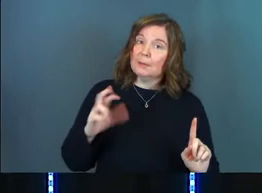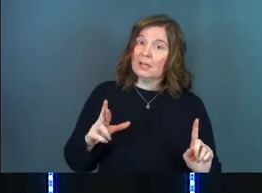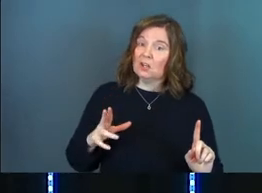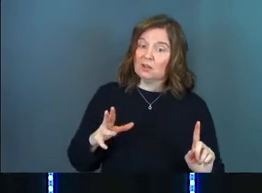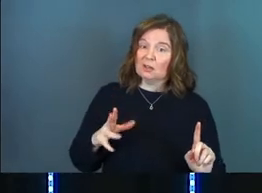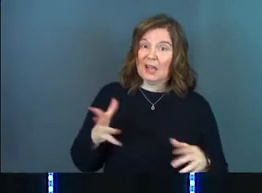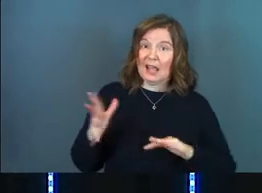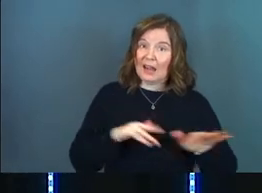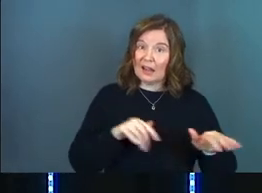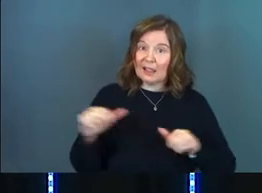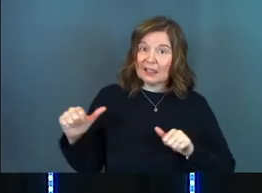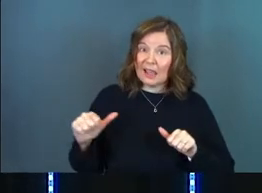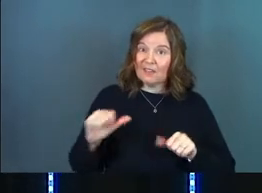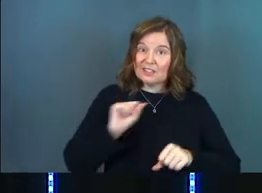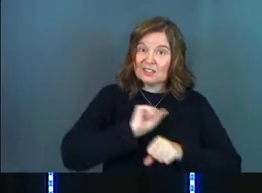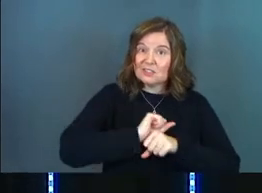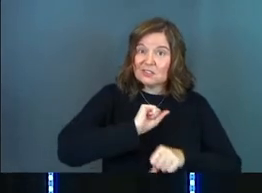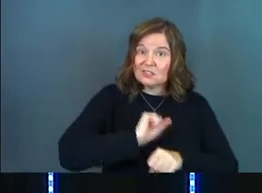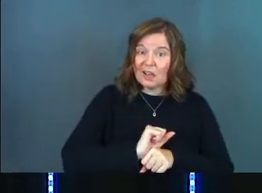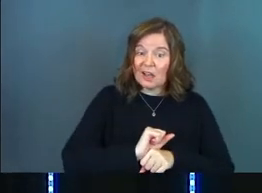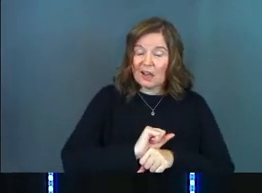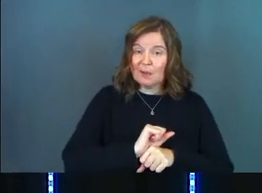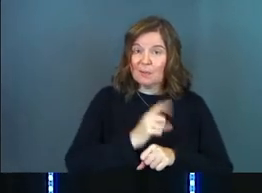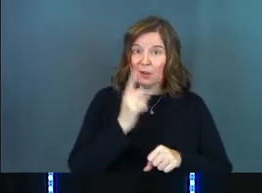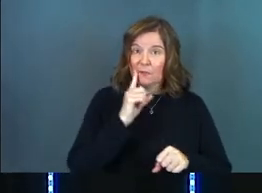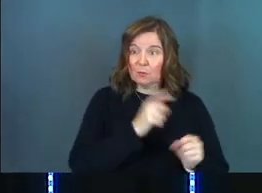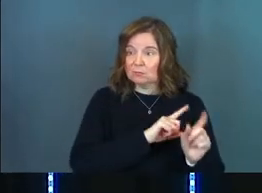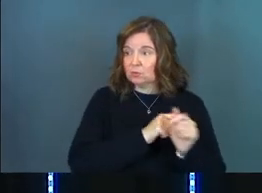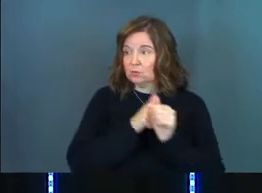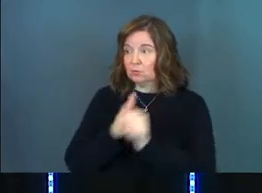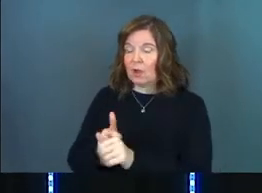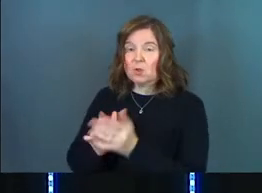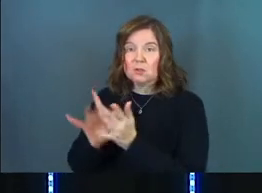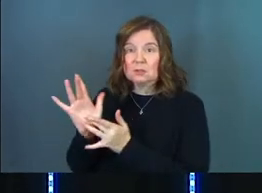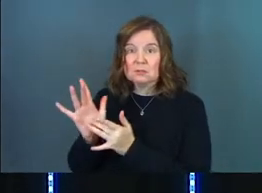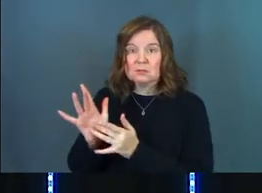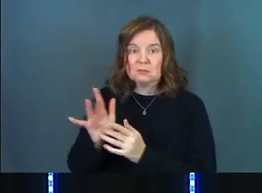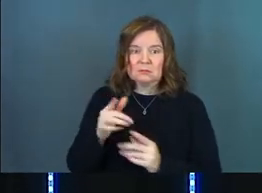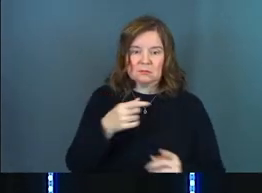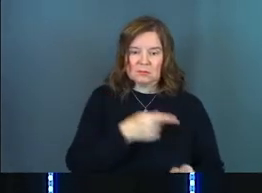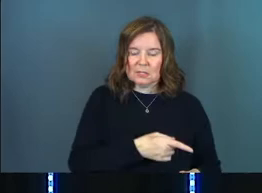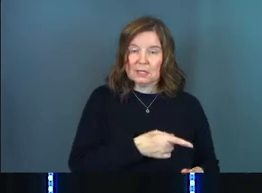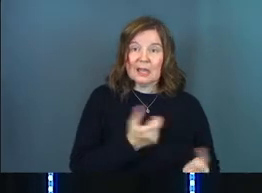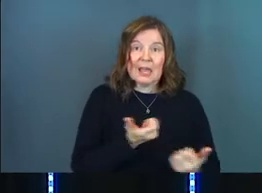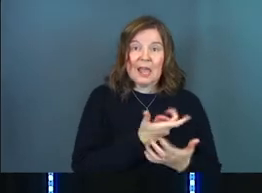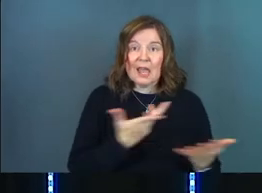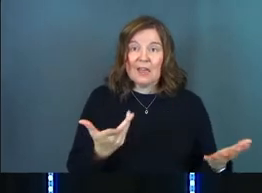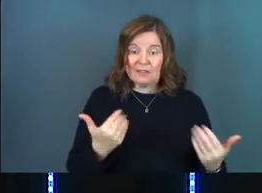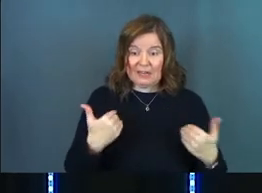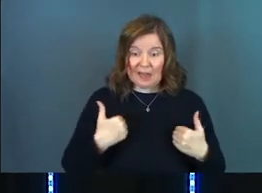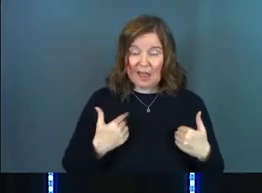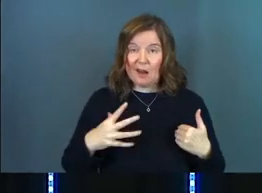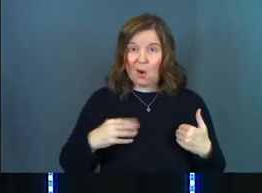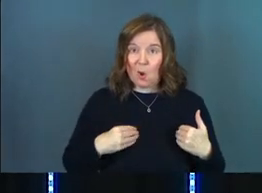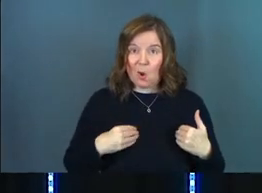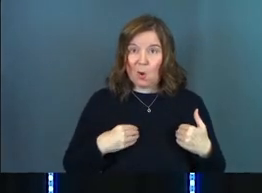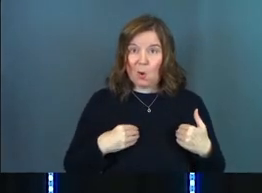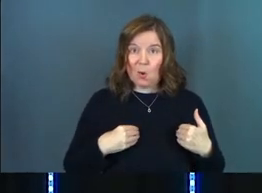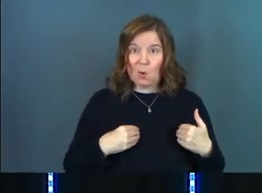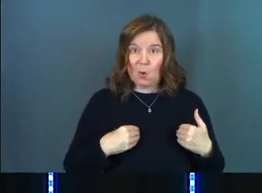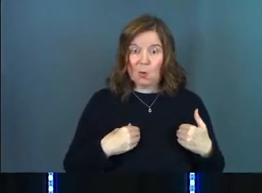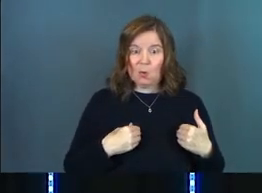had left his nets. He had left his job. He had left his whole career for Jesus. Right? He had put everything he had on